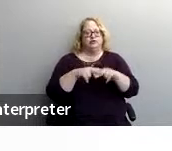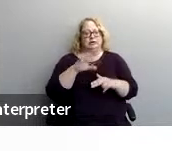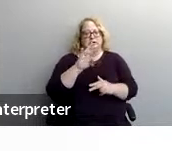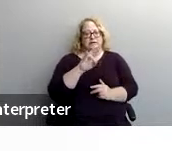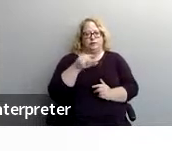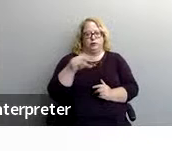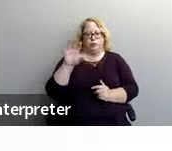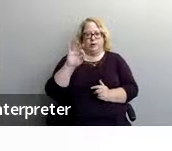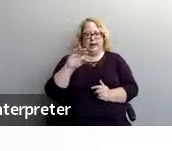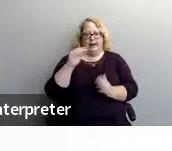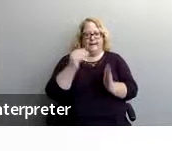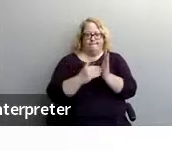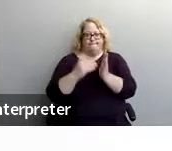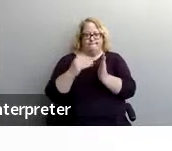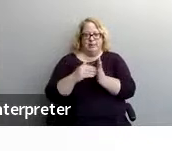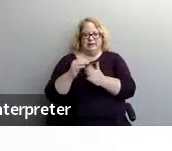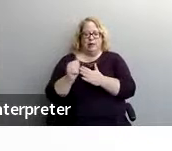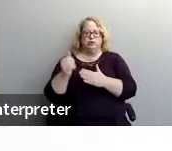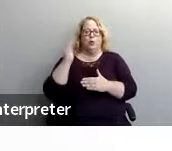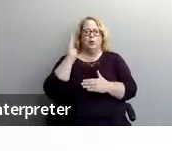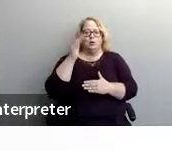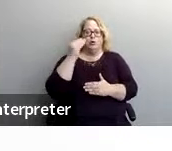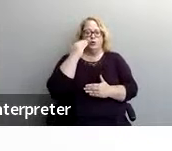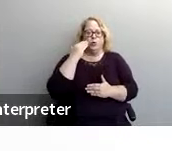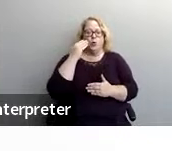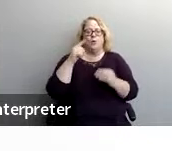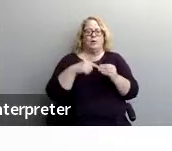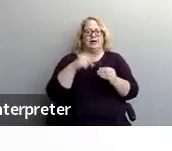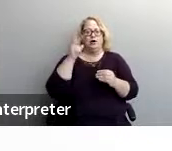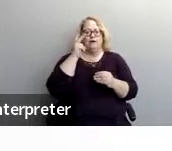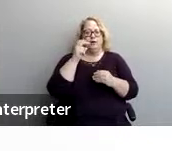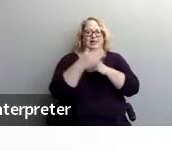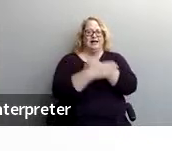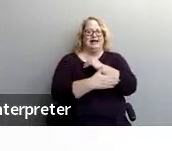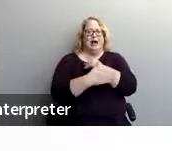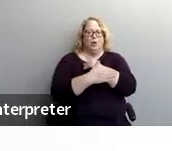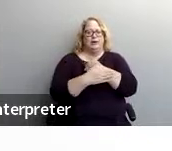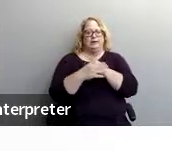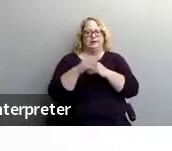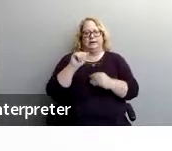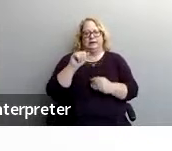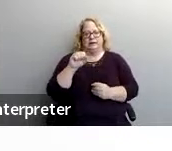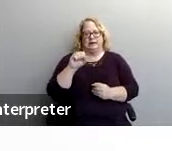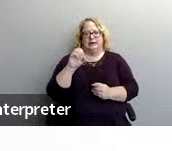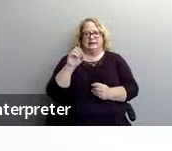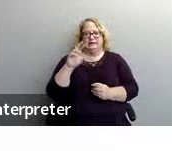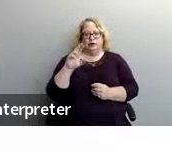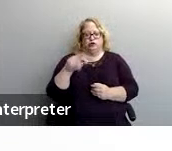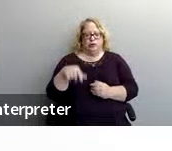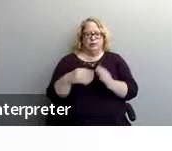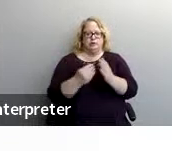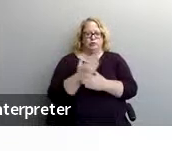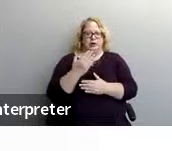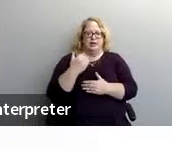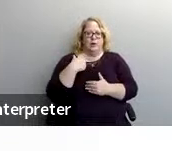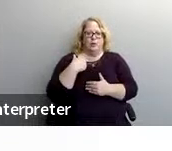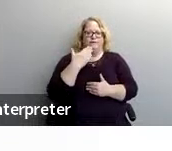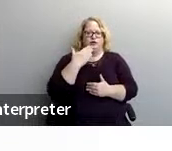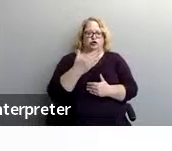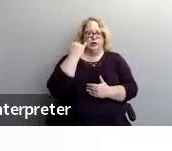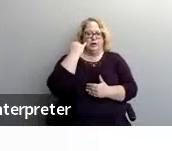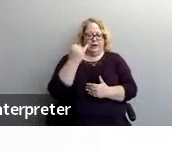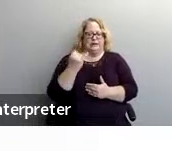$9 million. We'll know more as that goes on. We'll hear from the county assessor a couple times throughout the spring. They'll give us a really good idea of where that is